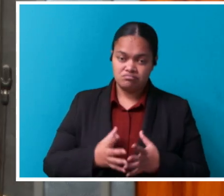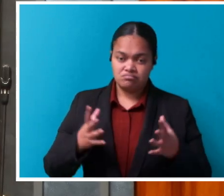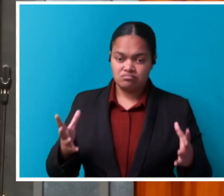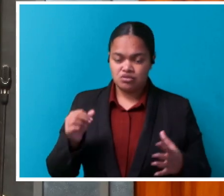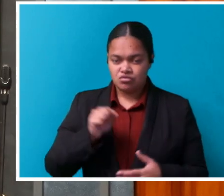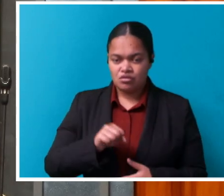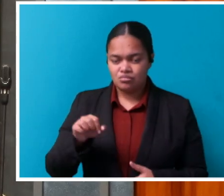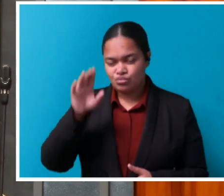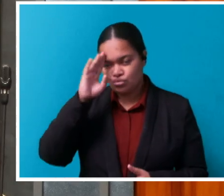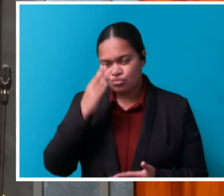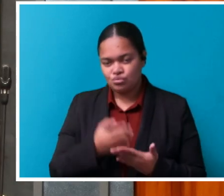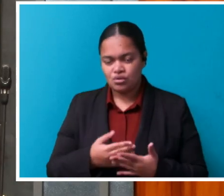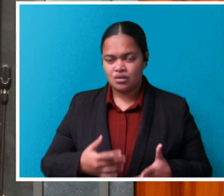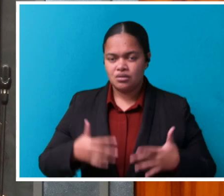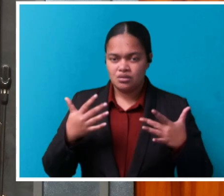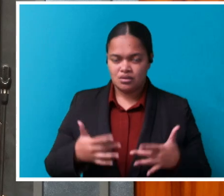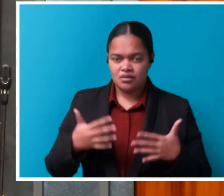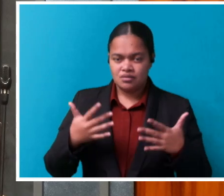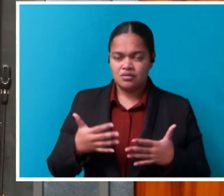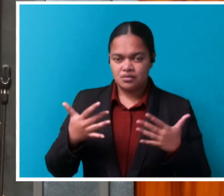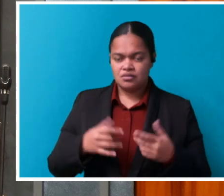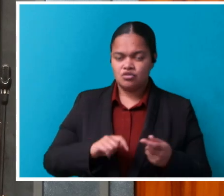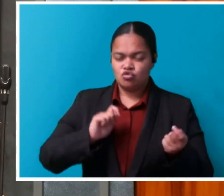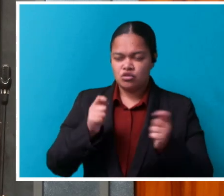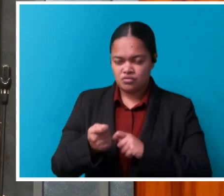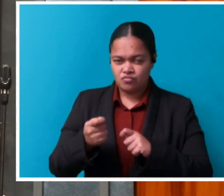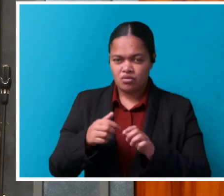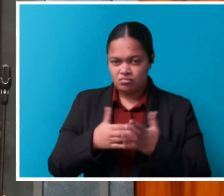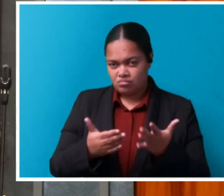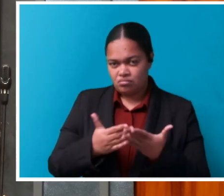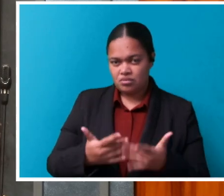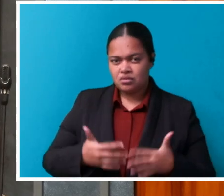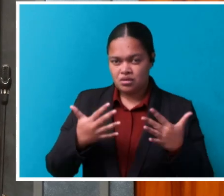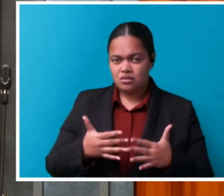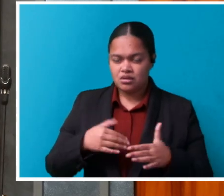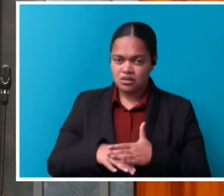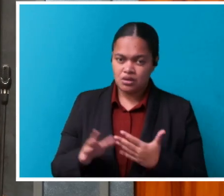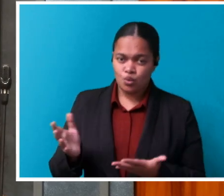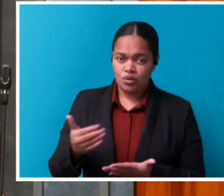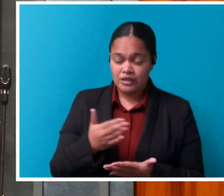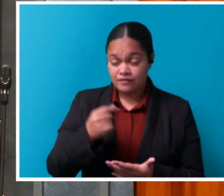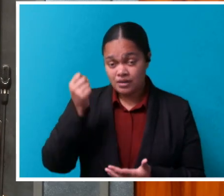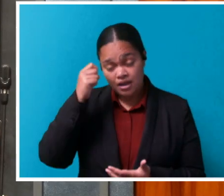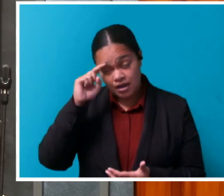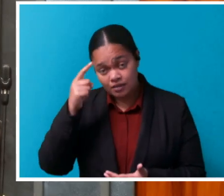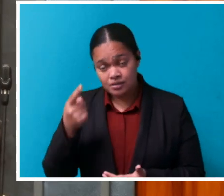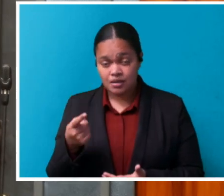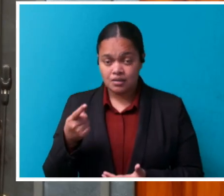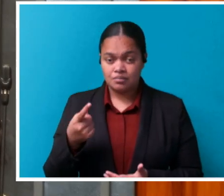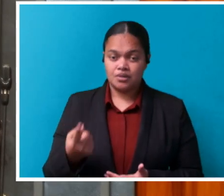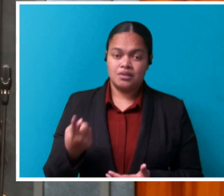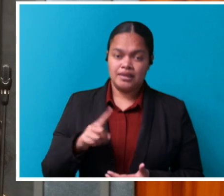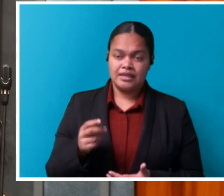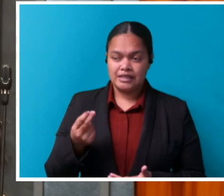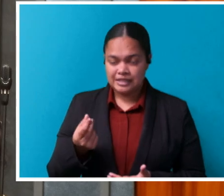data, and the new platform transformed the current data into a collective, understandable, and easily